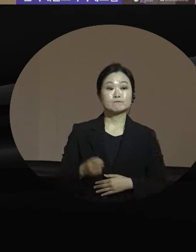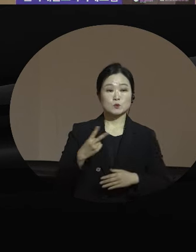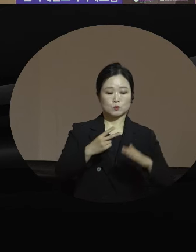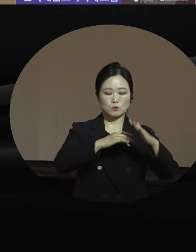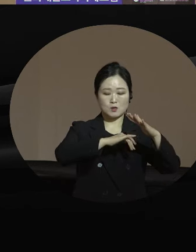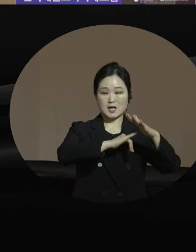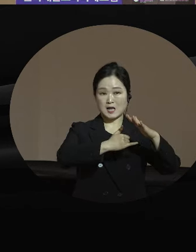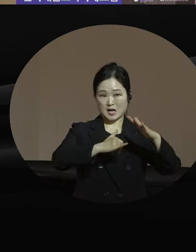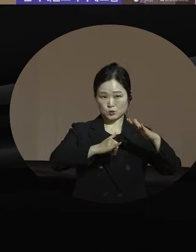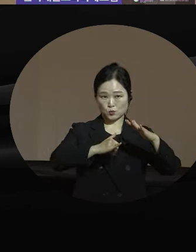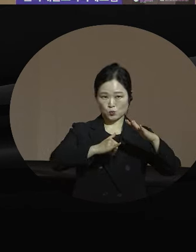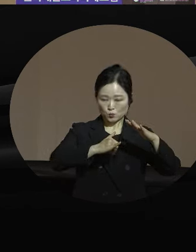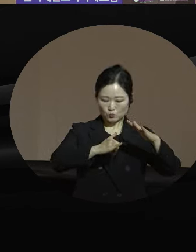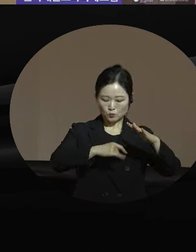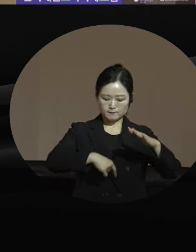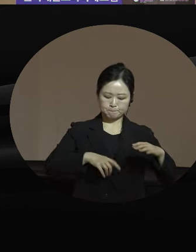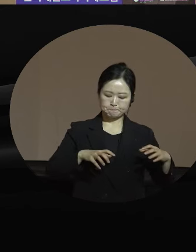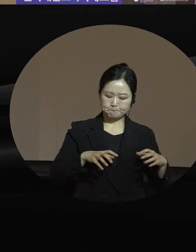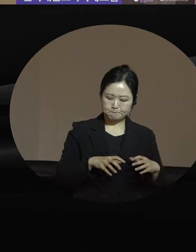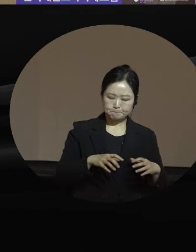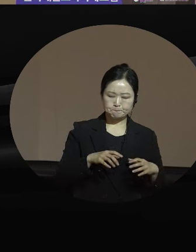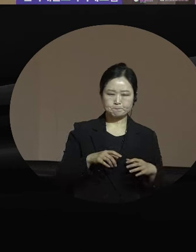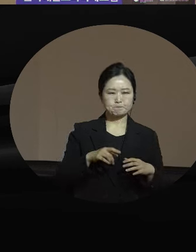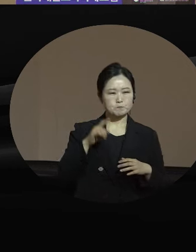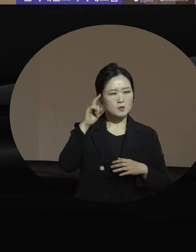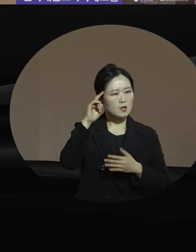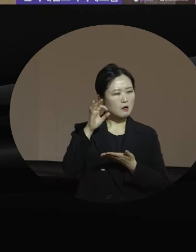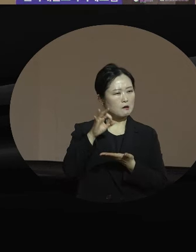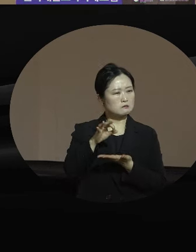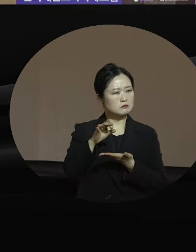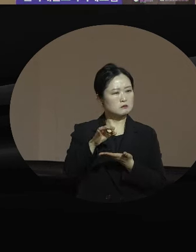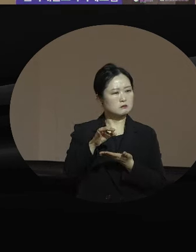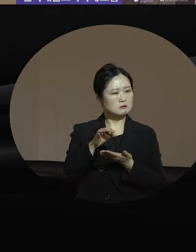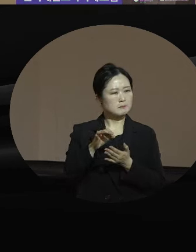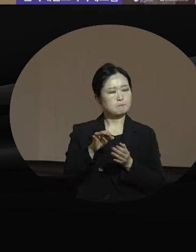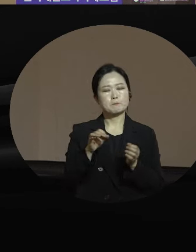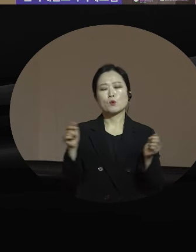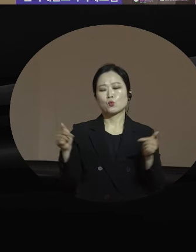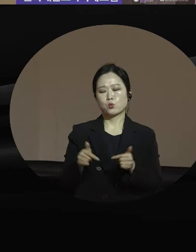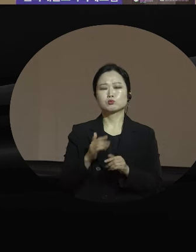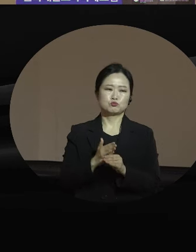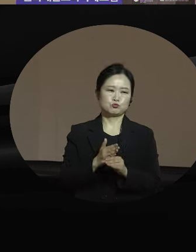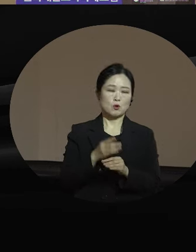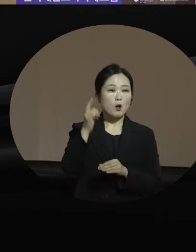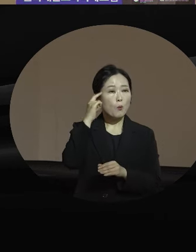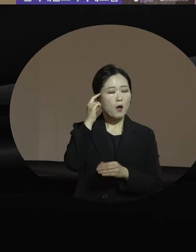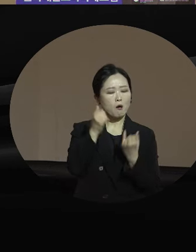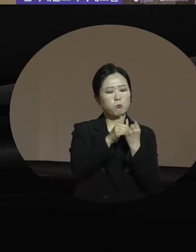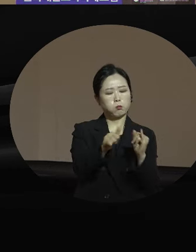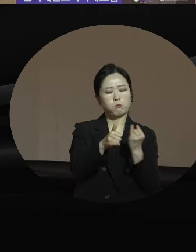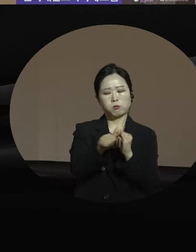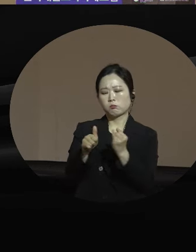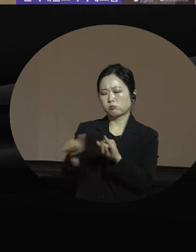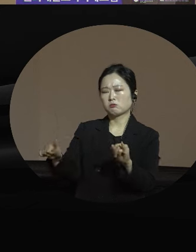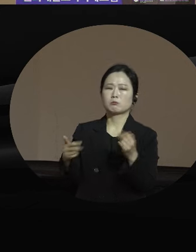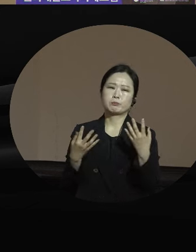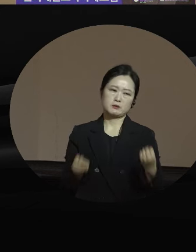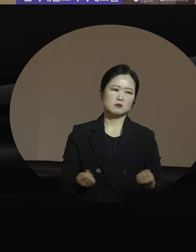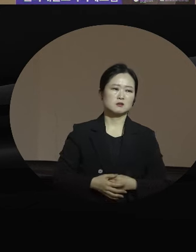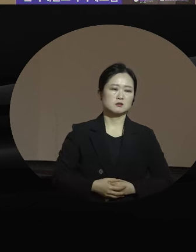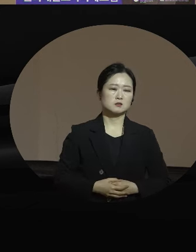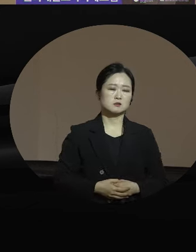divorce rate is very high, and also the parents live separately due to needs of the life, run after